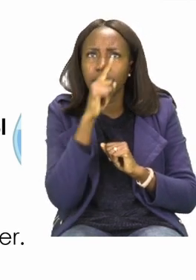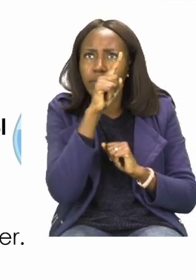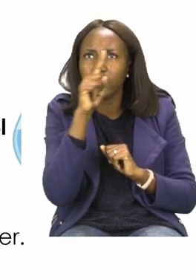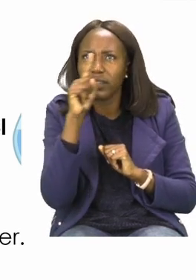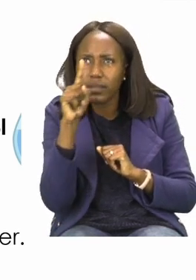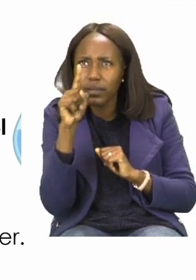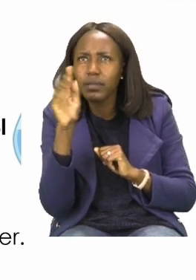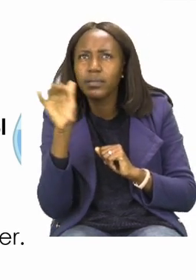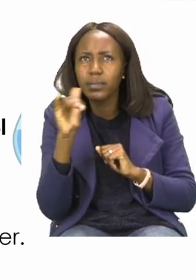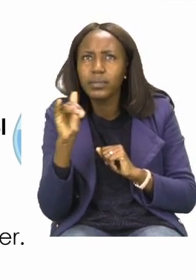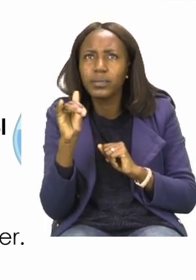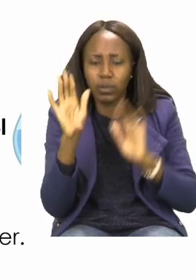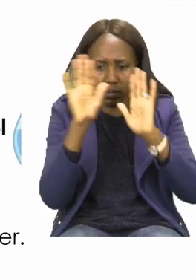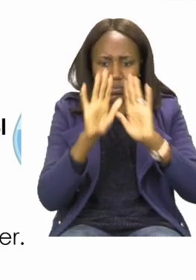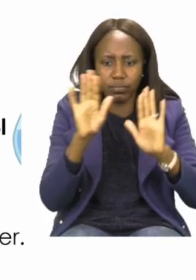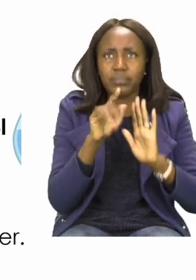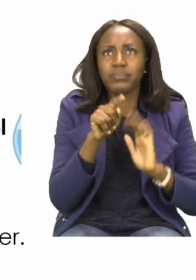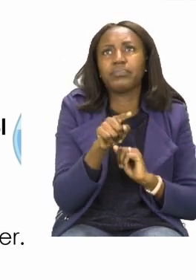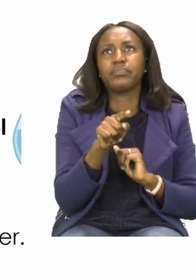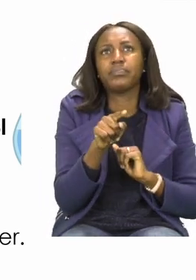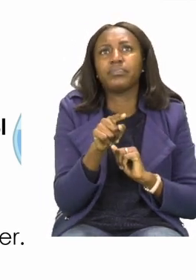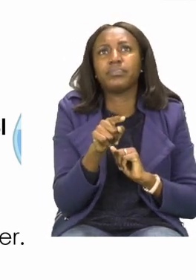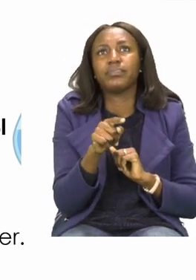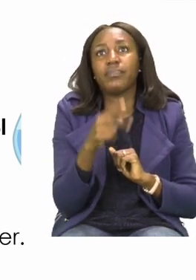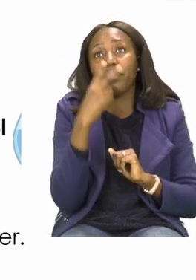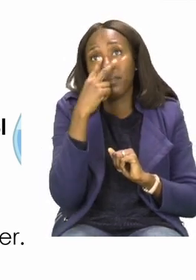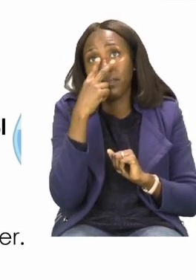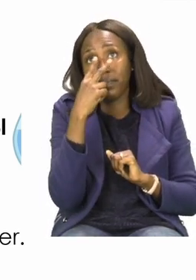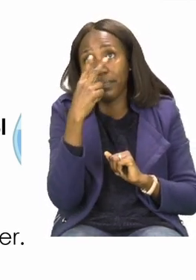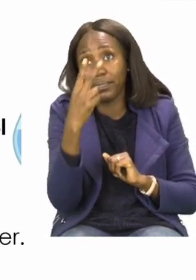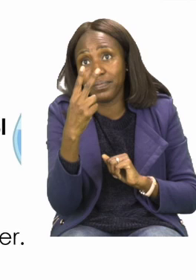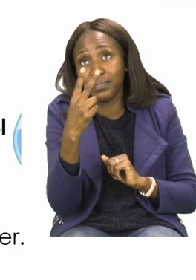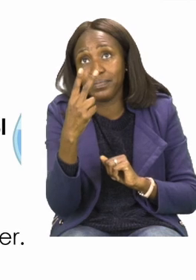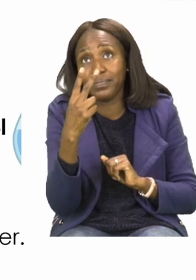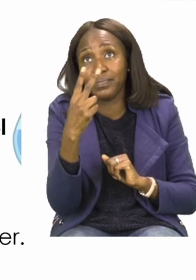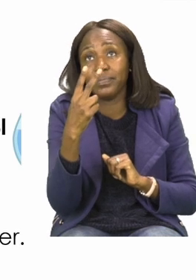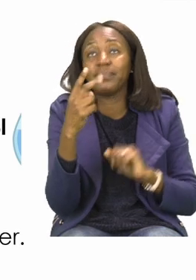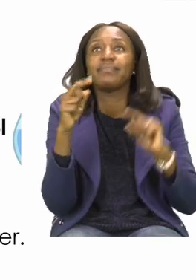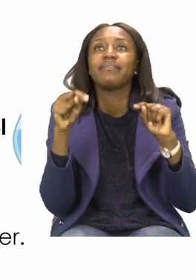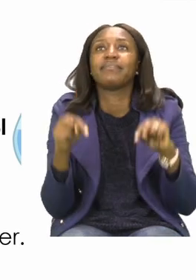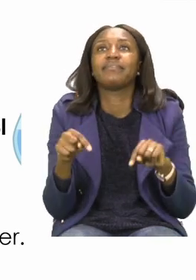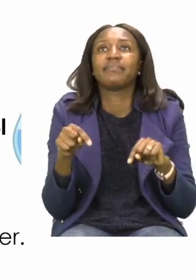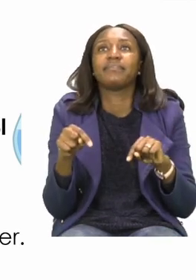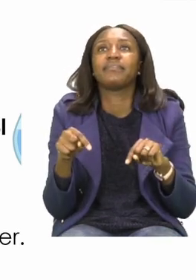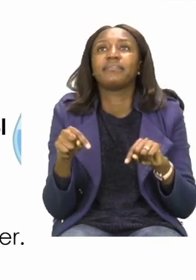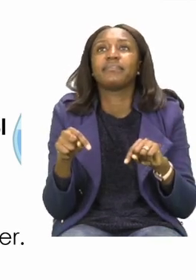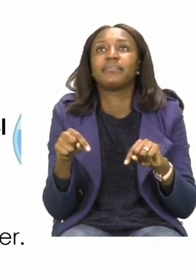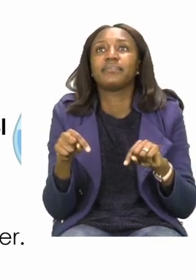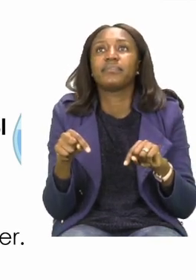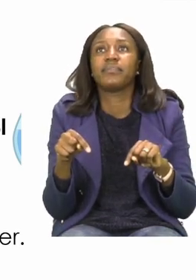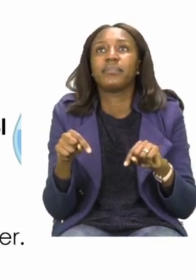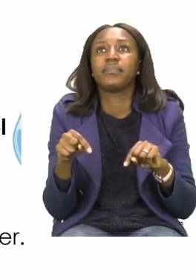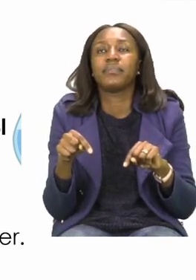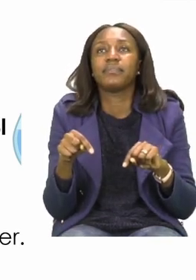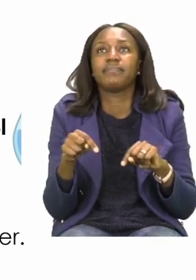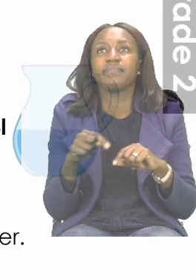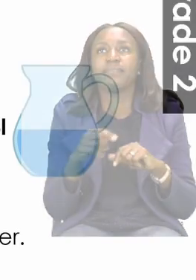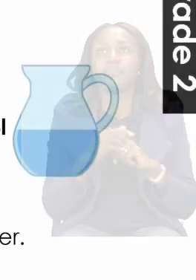holding. I will see you when you're done after the advert break.